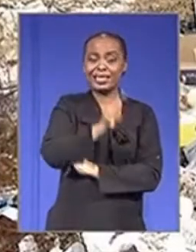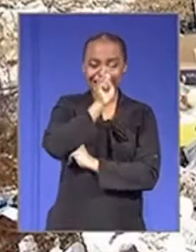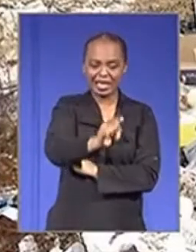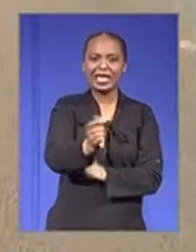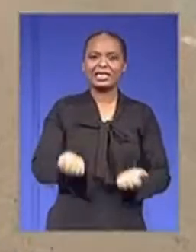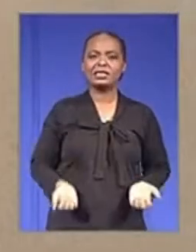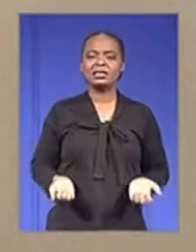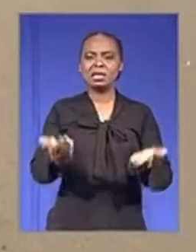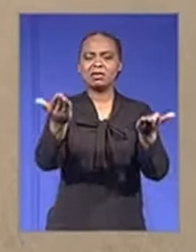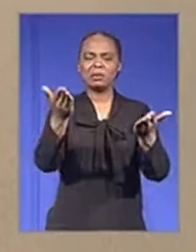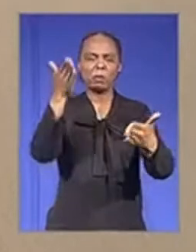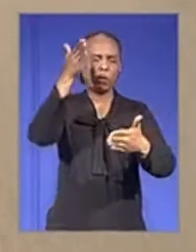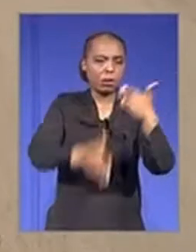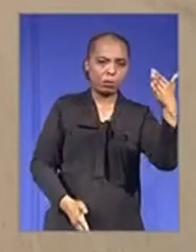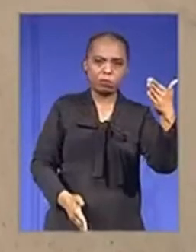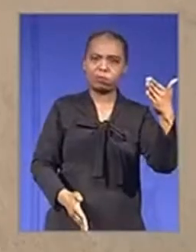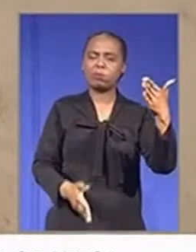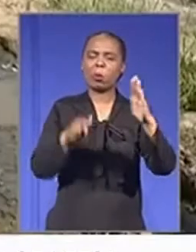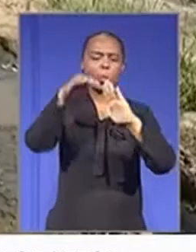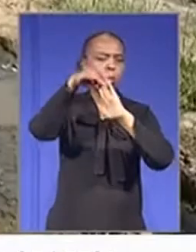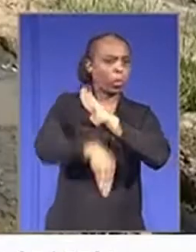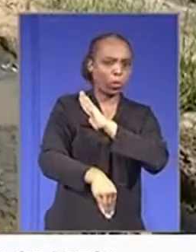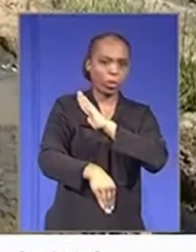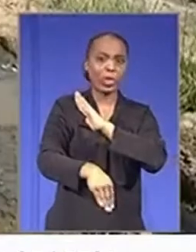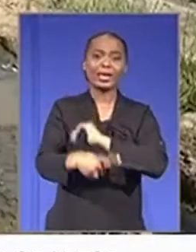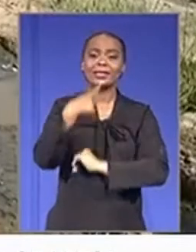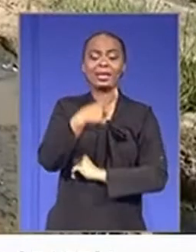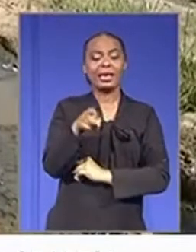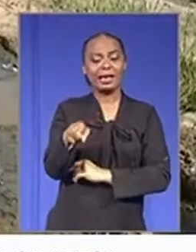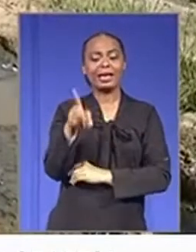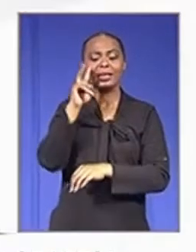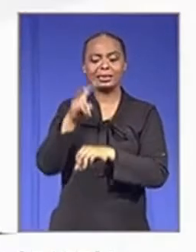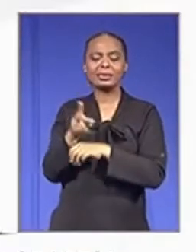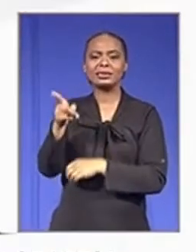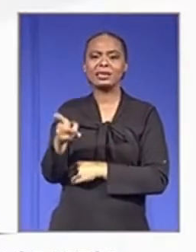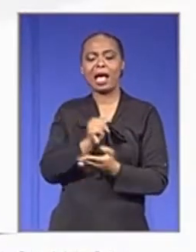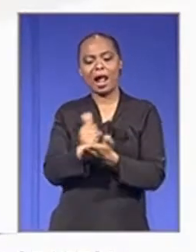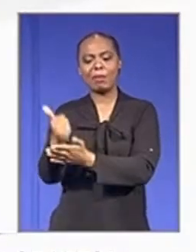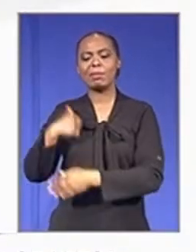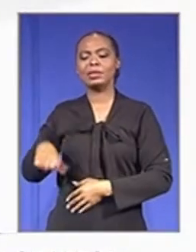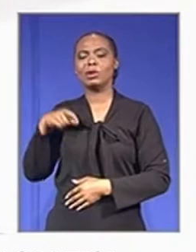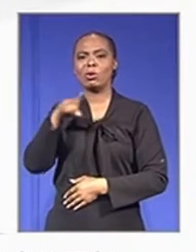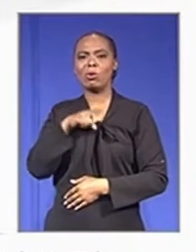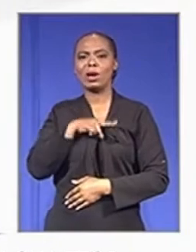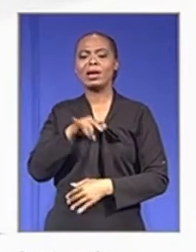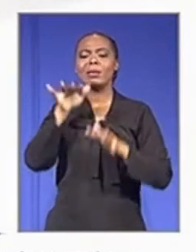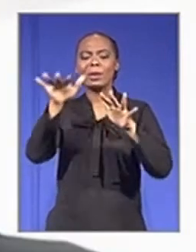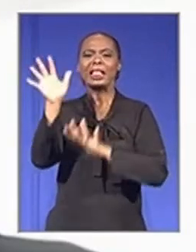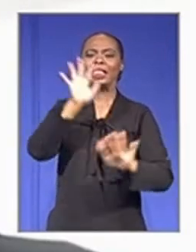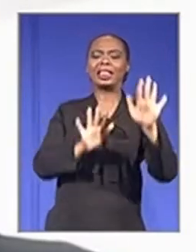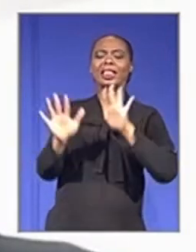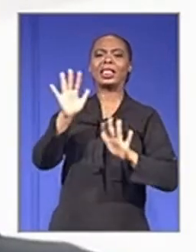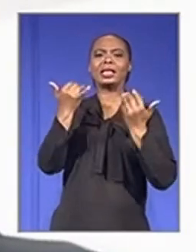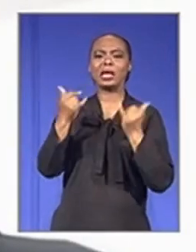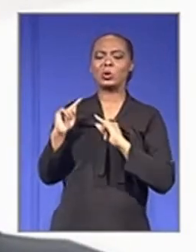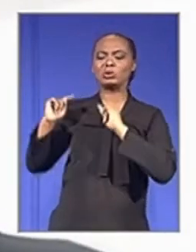ditshebeletso. Mekga ya bohanyetsi e re masepala o hloka ho thuswa molemong wa baahi. So indeed things have been going